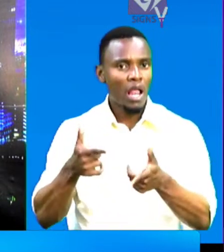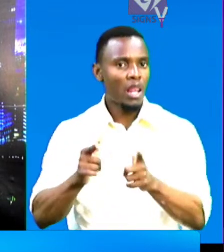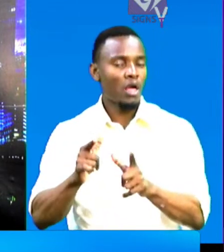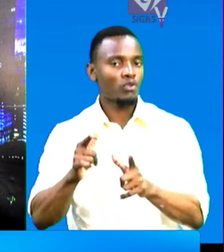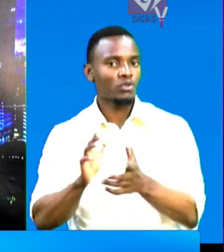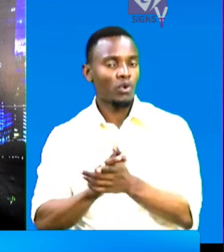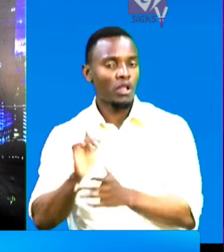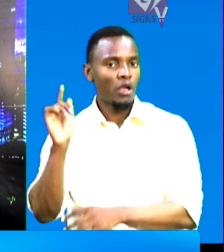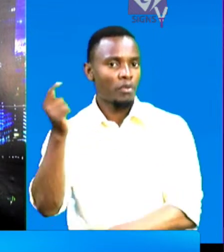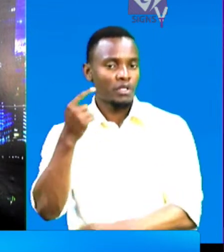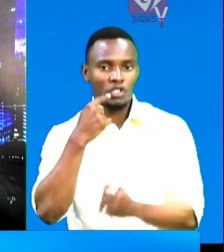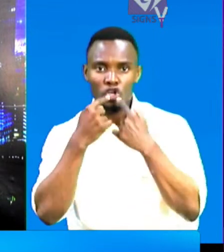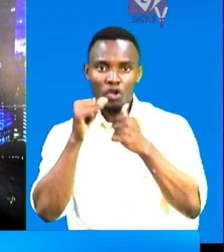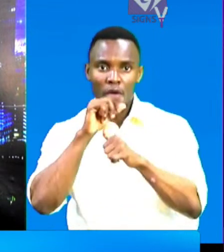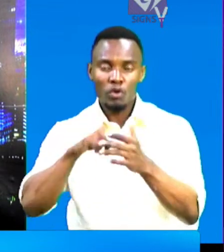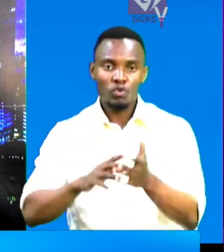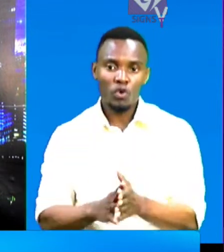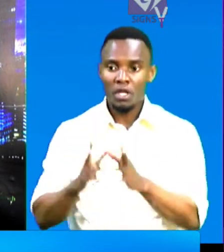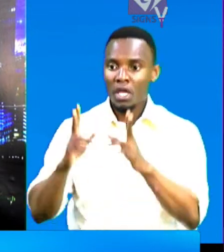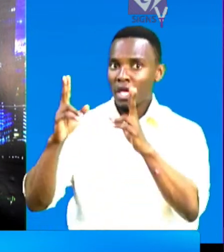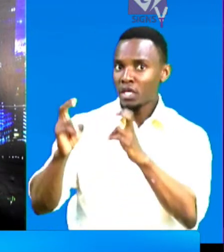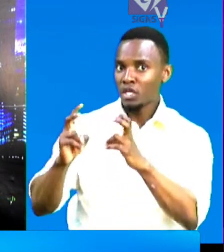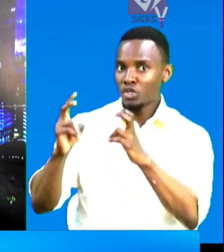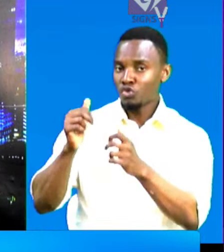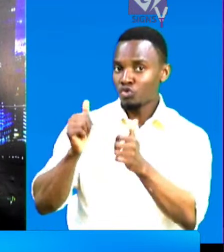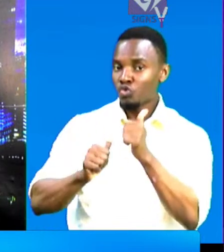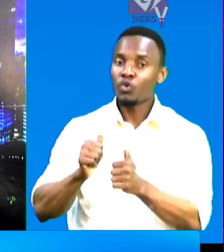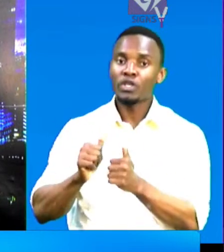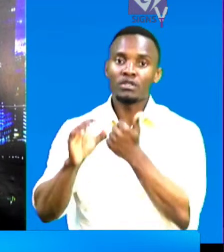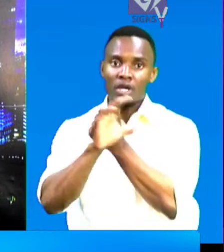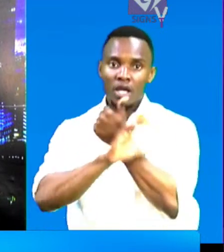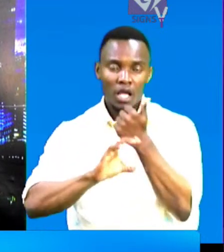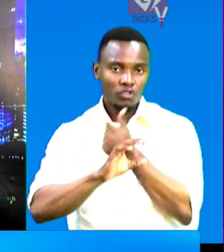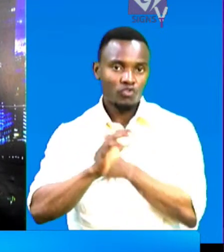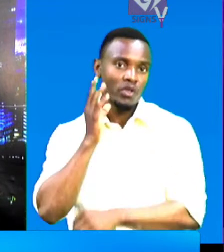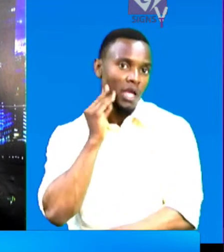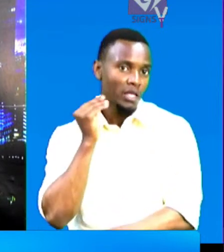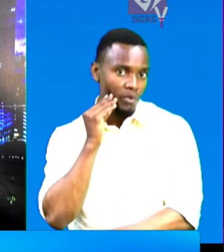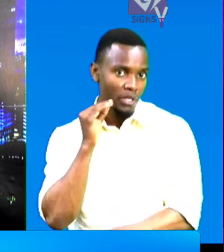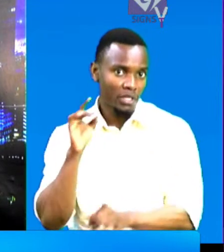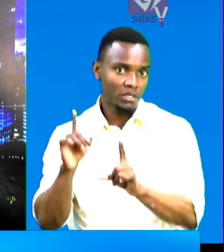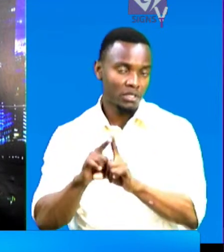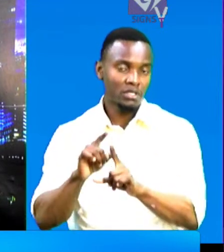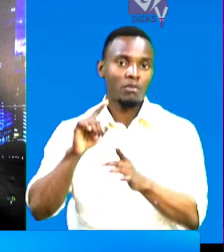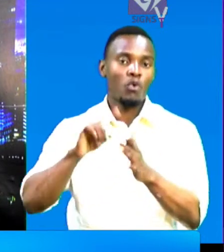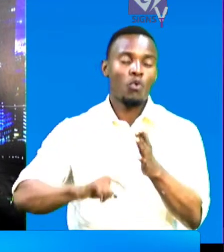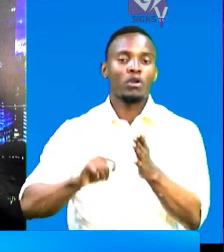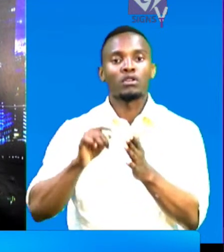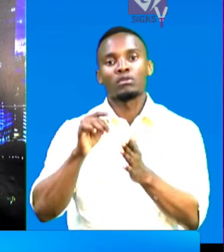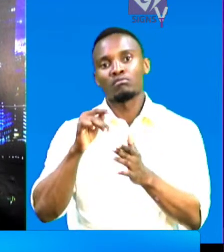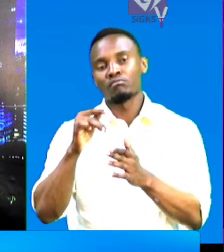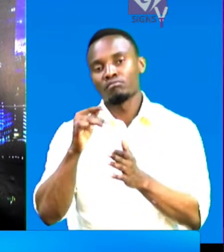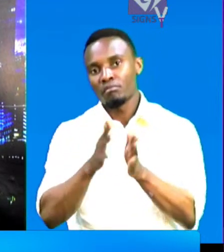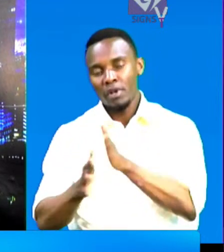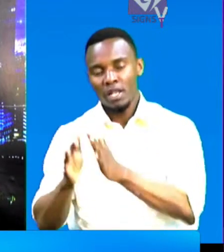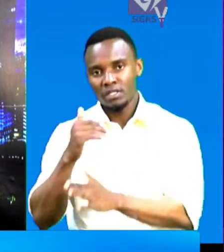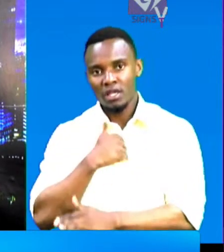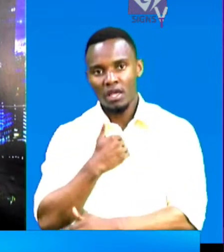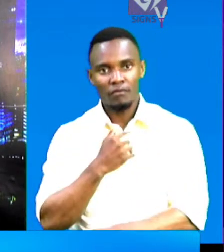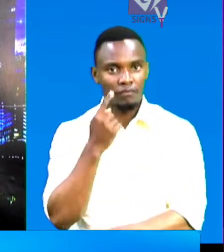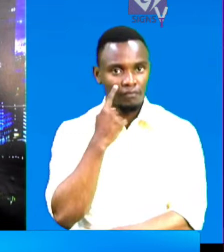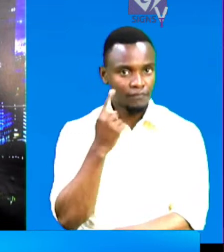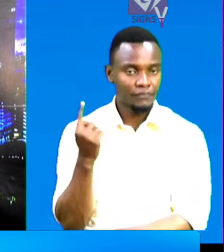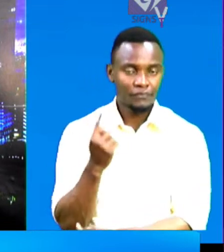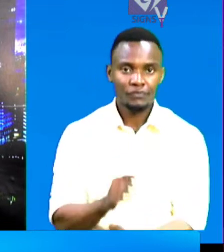the country and the steps being taken to build the Kenyan nation. Let's listen in to the